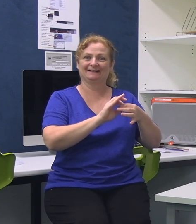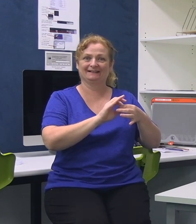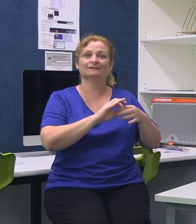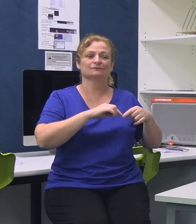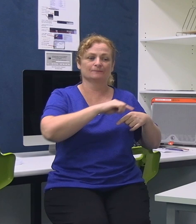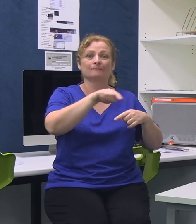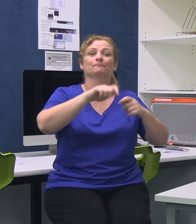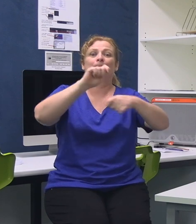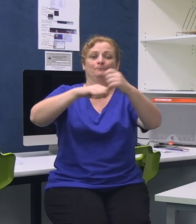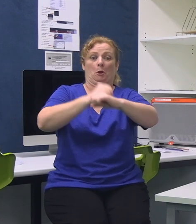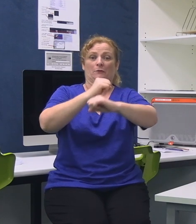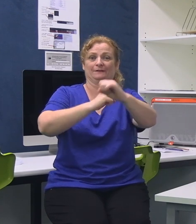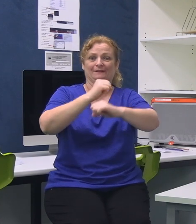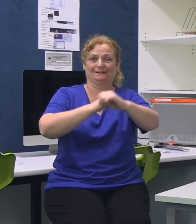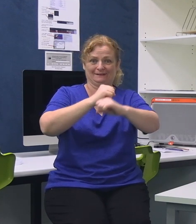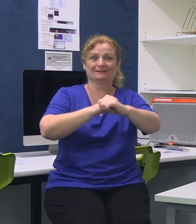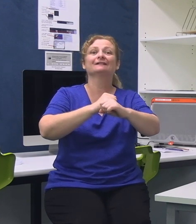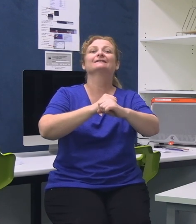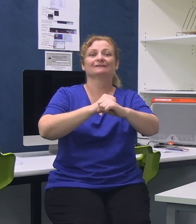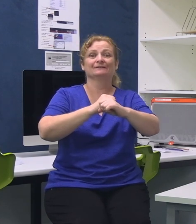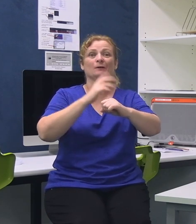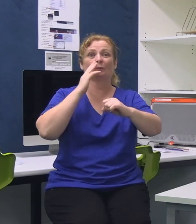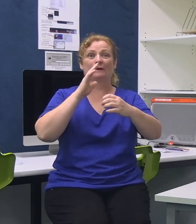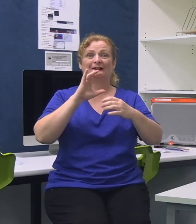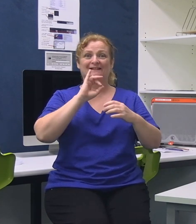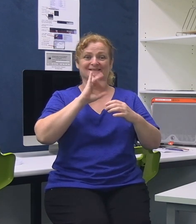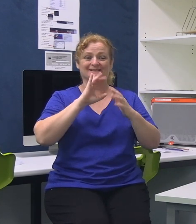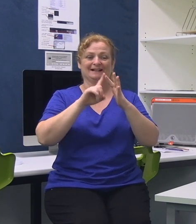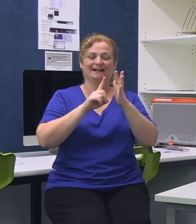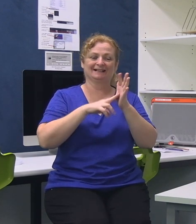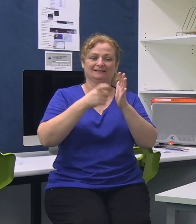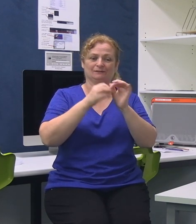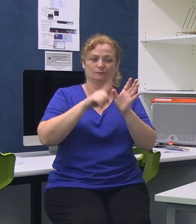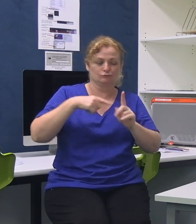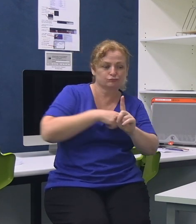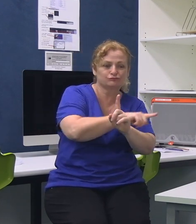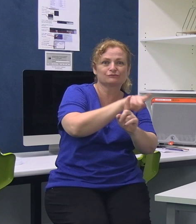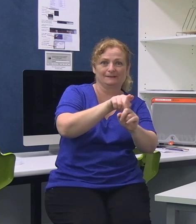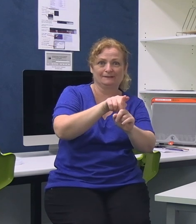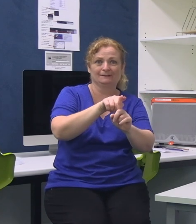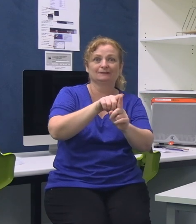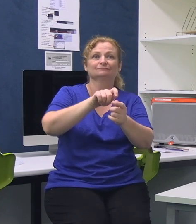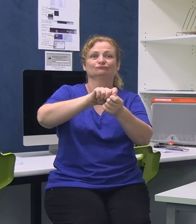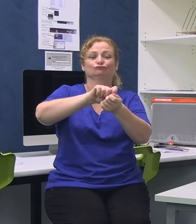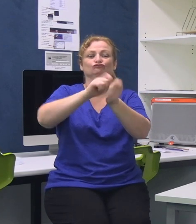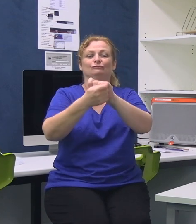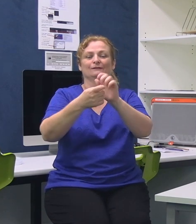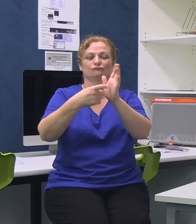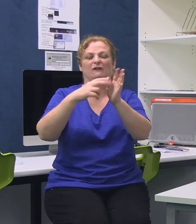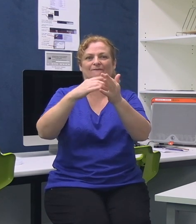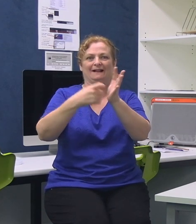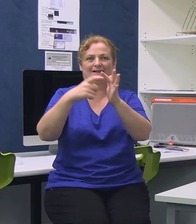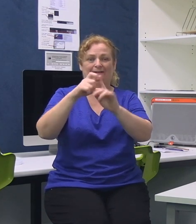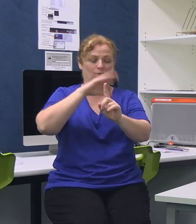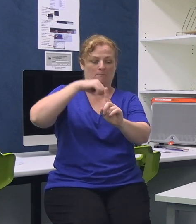motor. When the energy flows or is transferred from one end of the battery around the circuit,